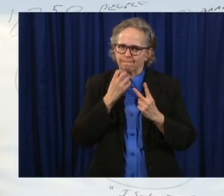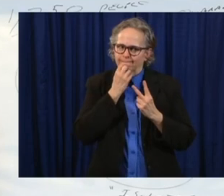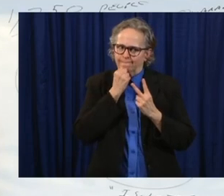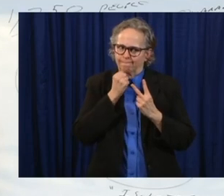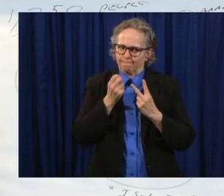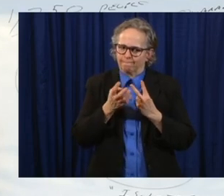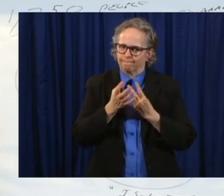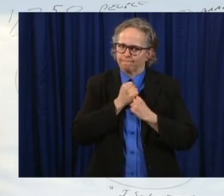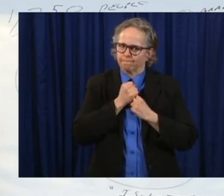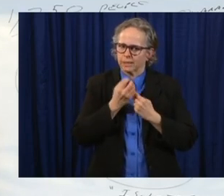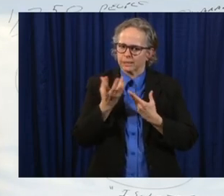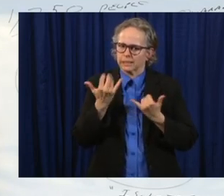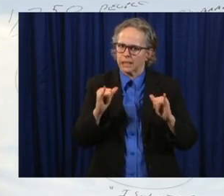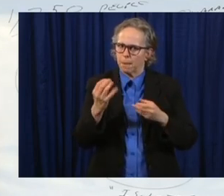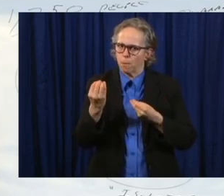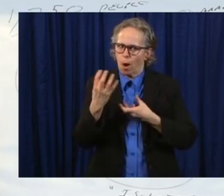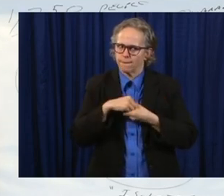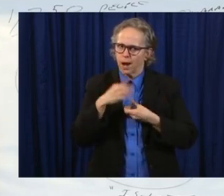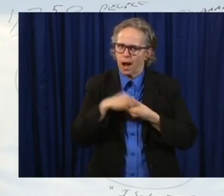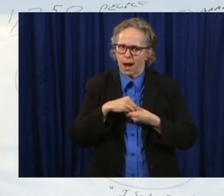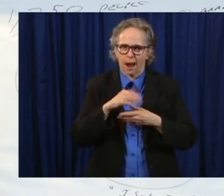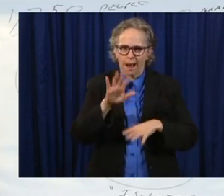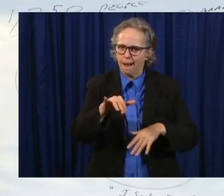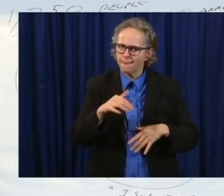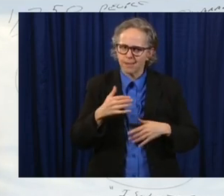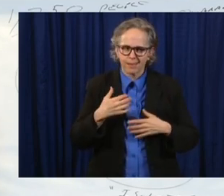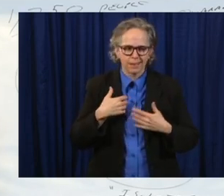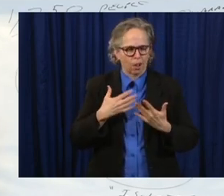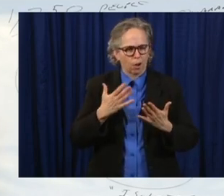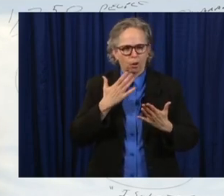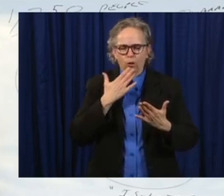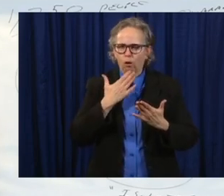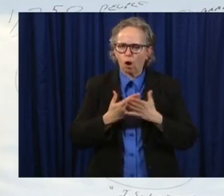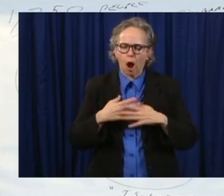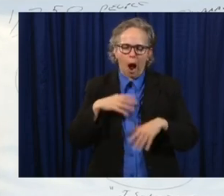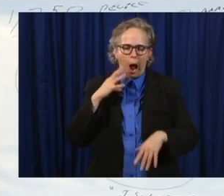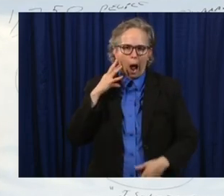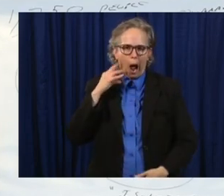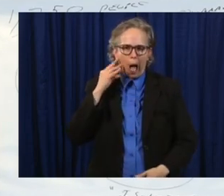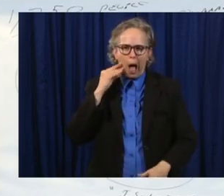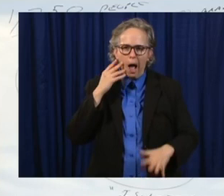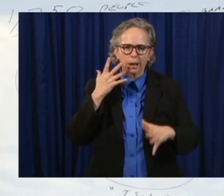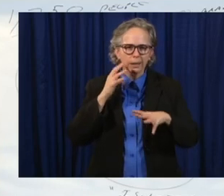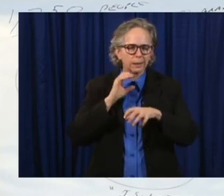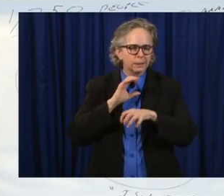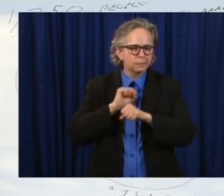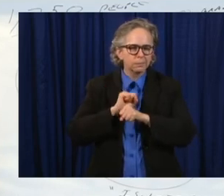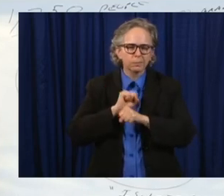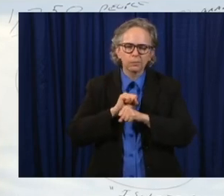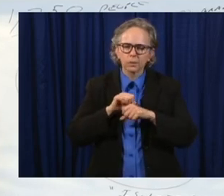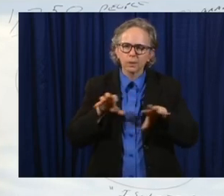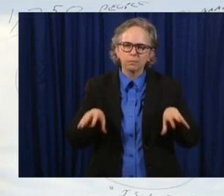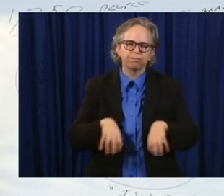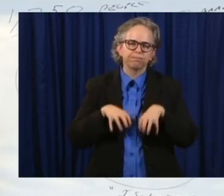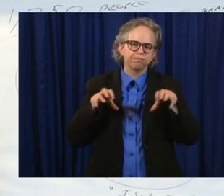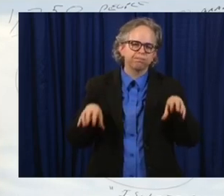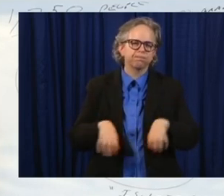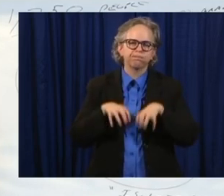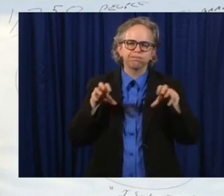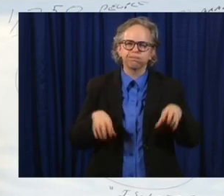and they both bring some real experience to this, and some